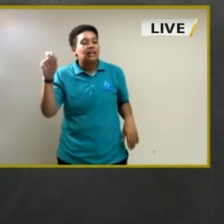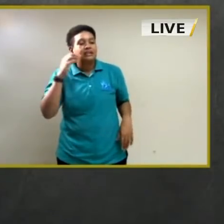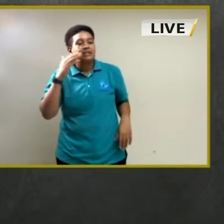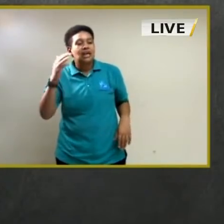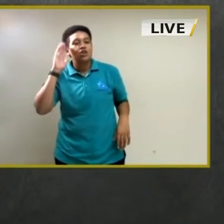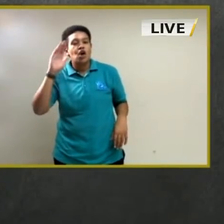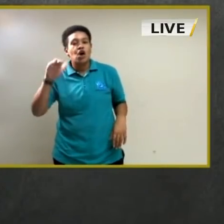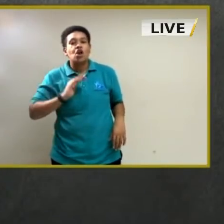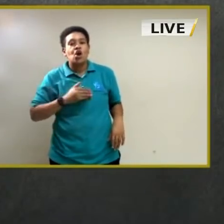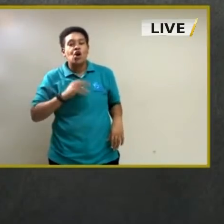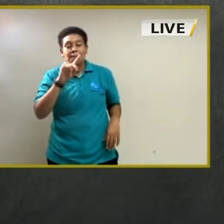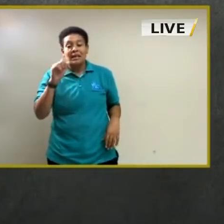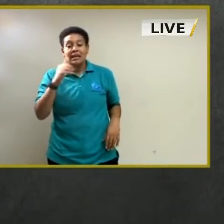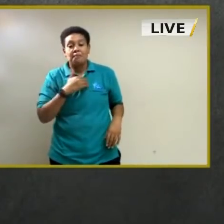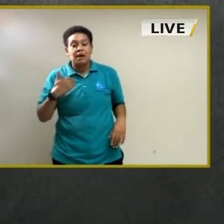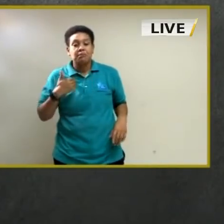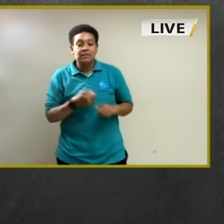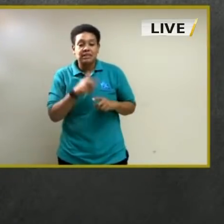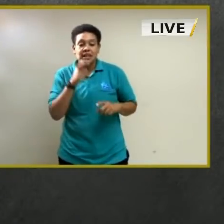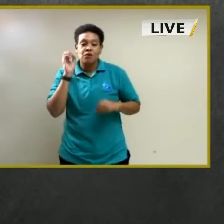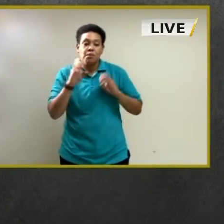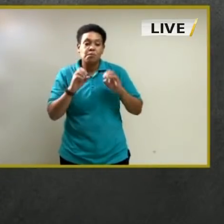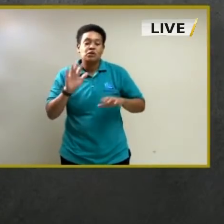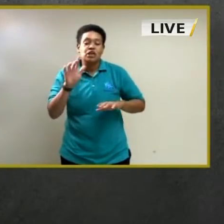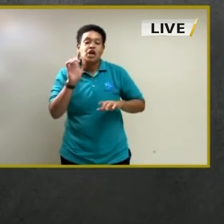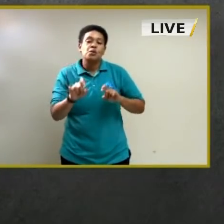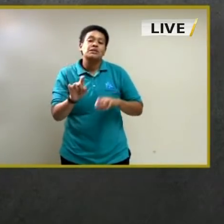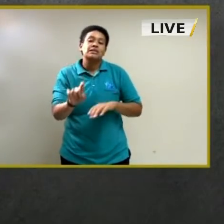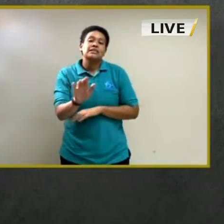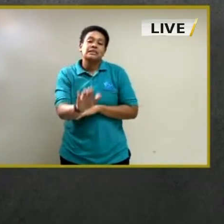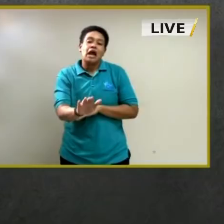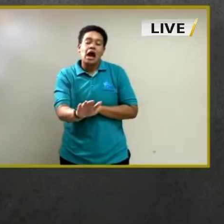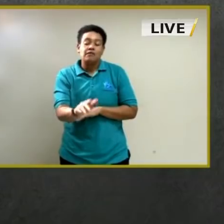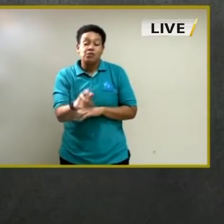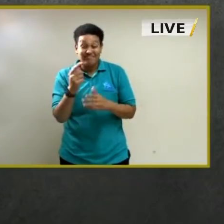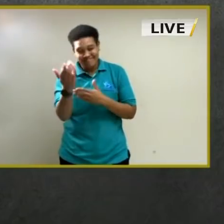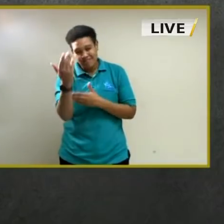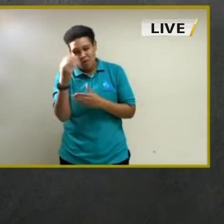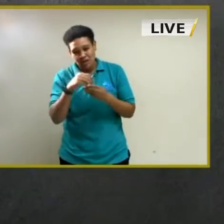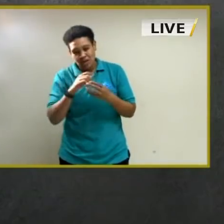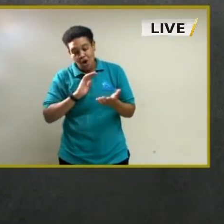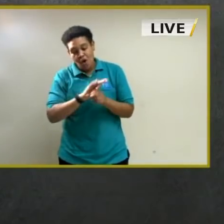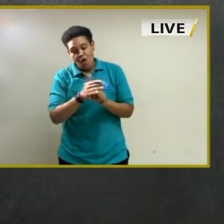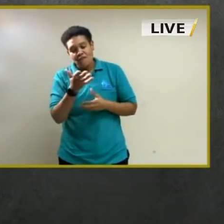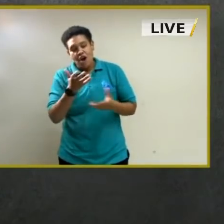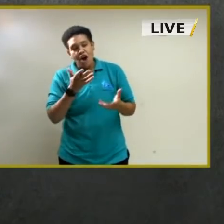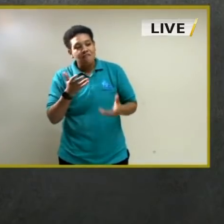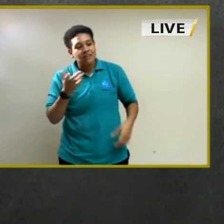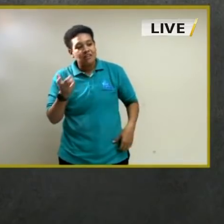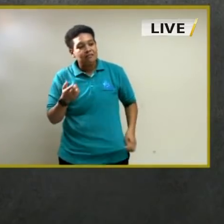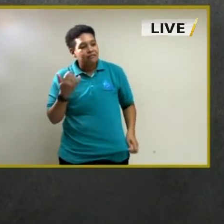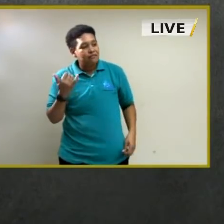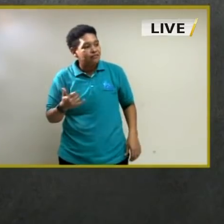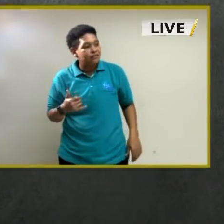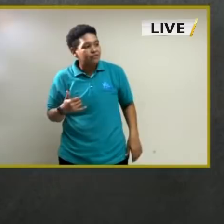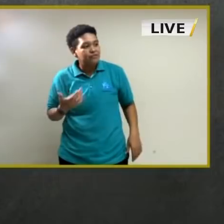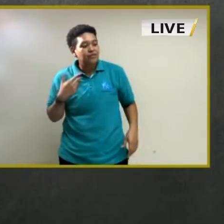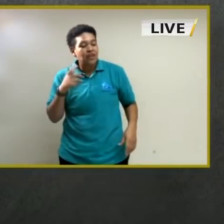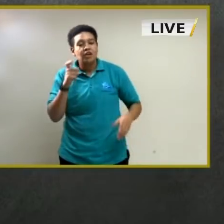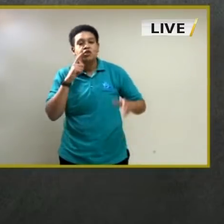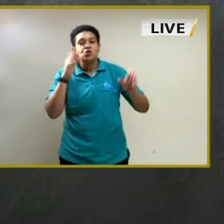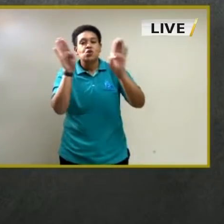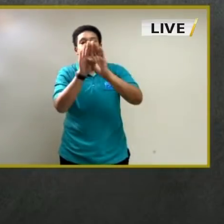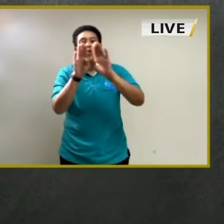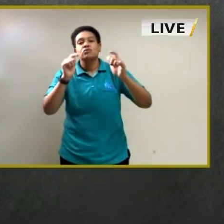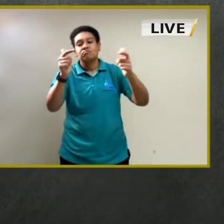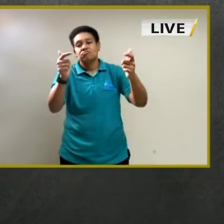to all our media colleagues who posed their questions this morning in our COVID conversation. We're going to hand